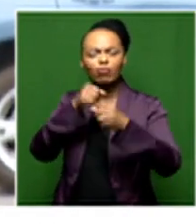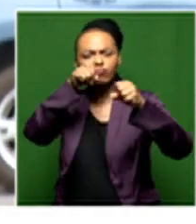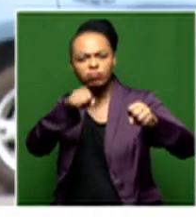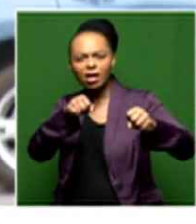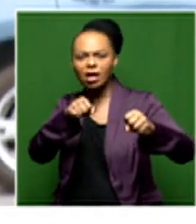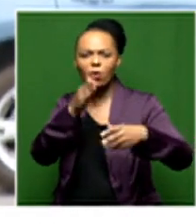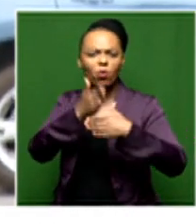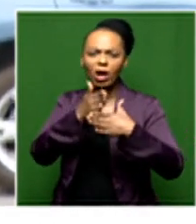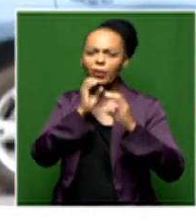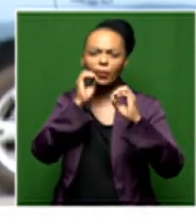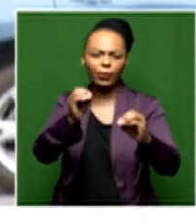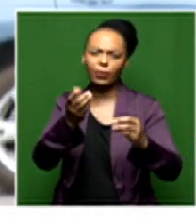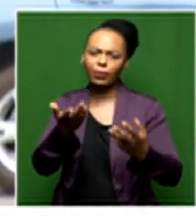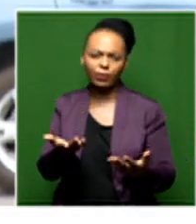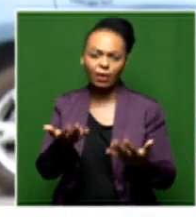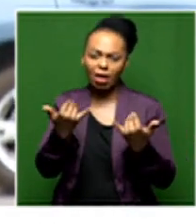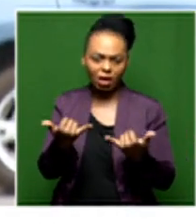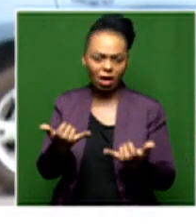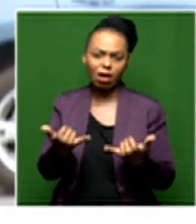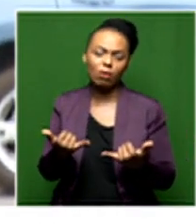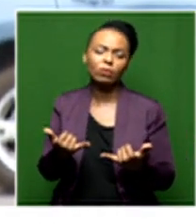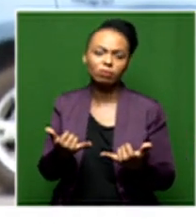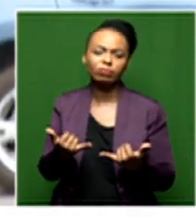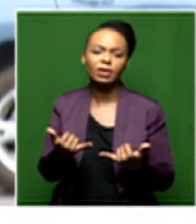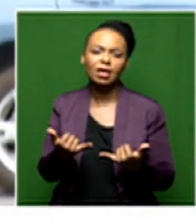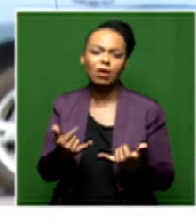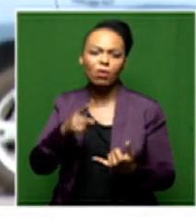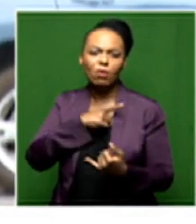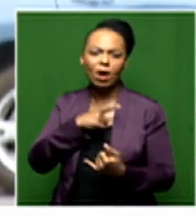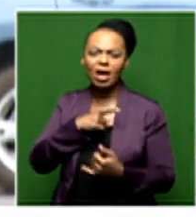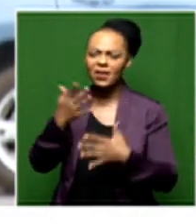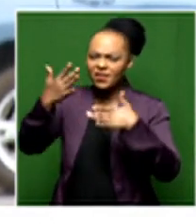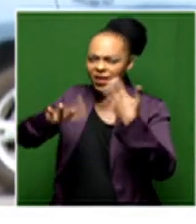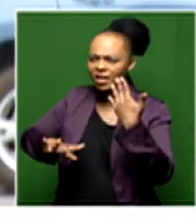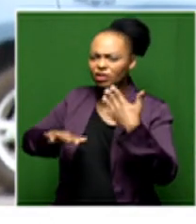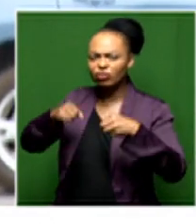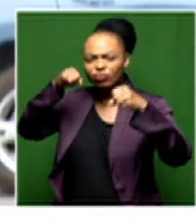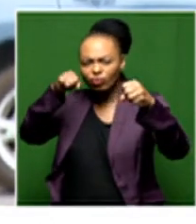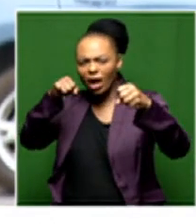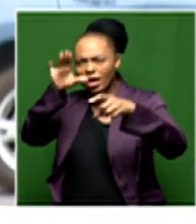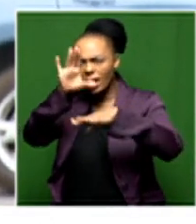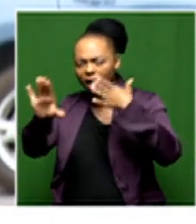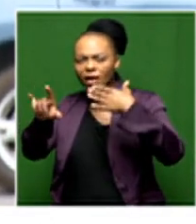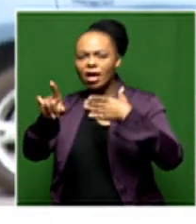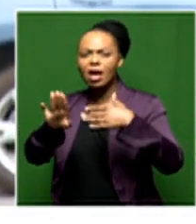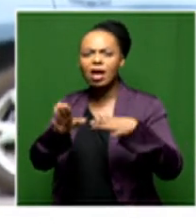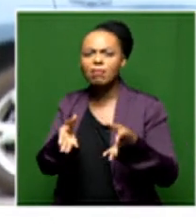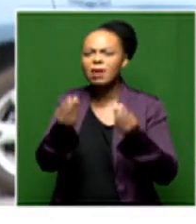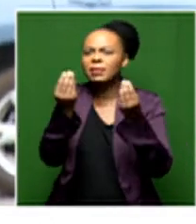have work nowadays. After their careers, they don't have anything. How do we promote